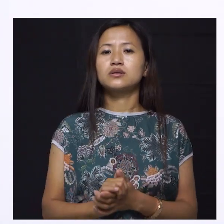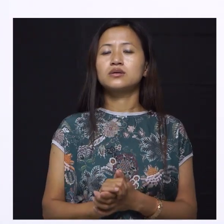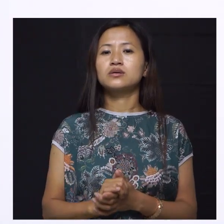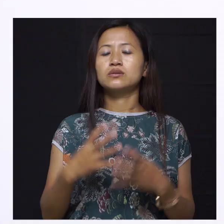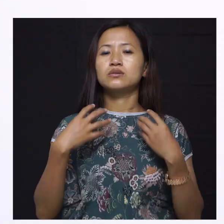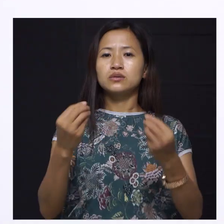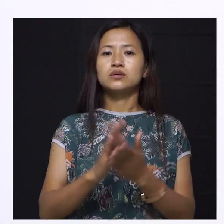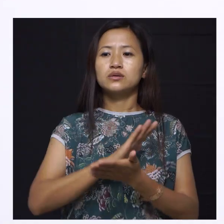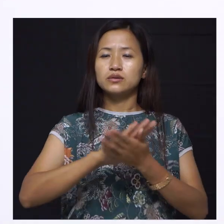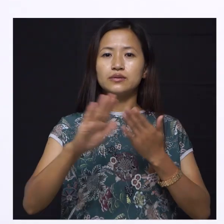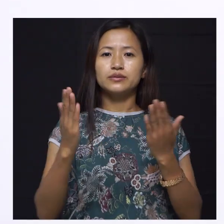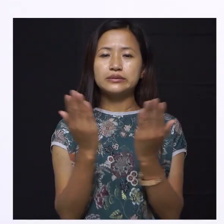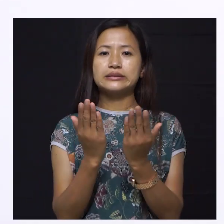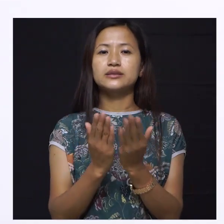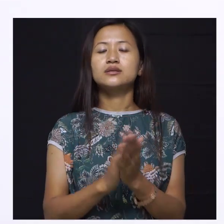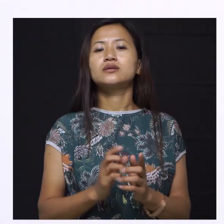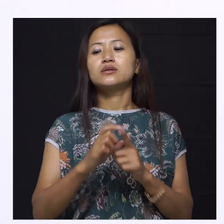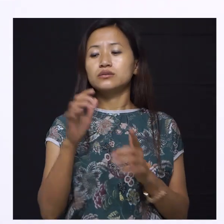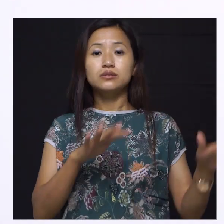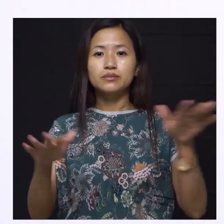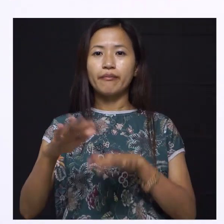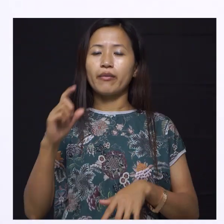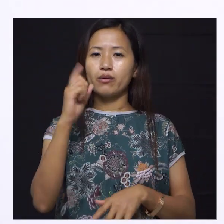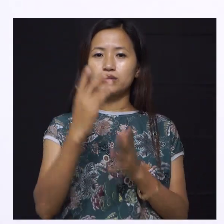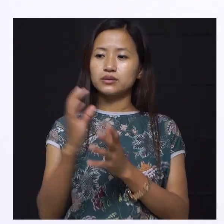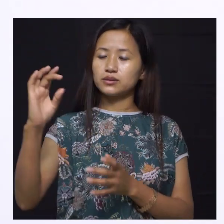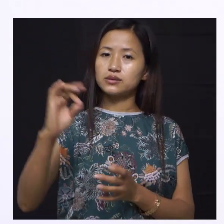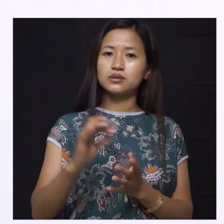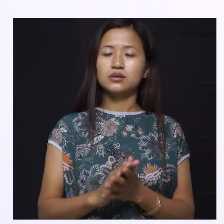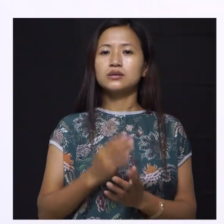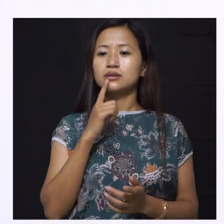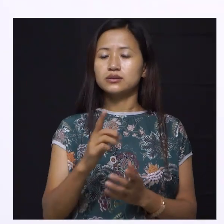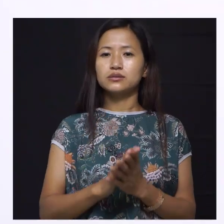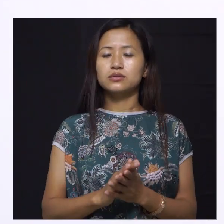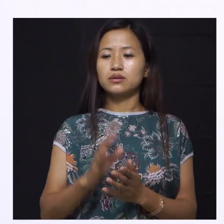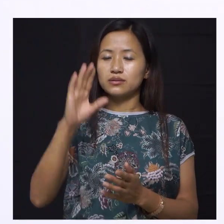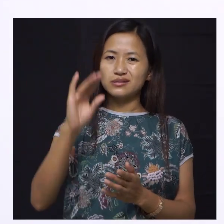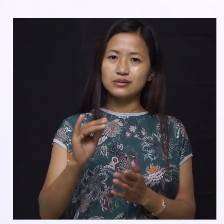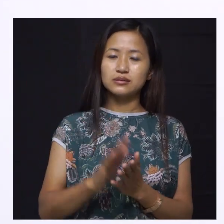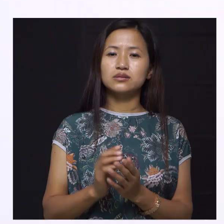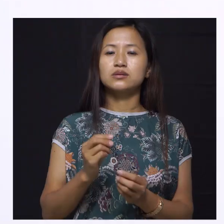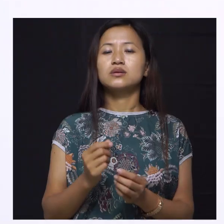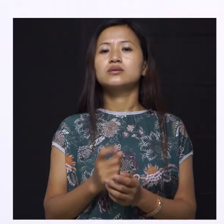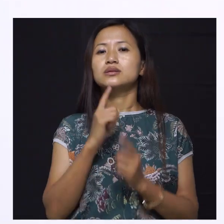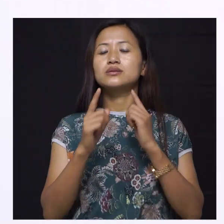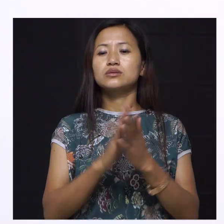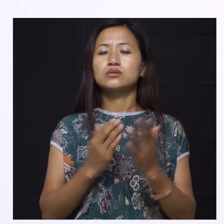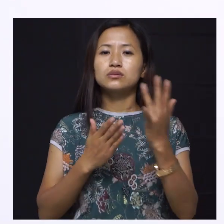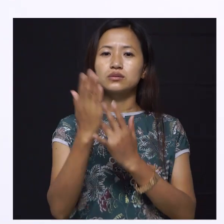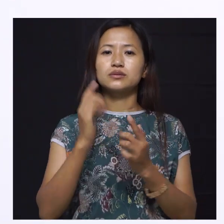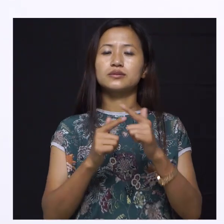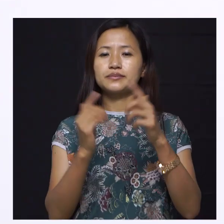want all of you to finish reading your drama once again. I always tell this to my students, but unless you go through the